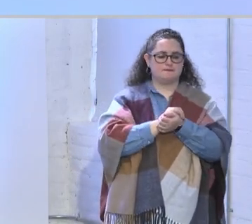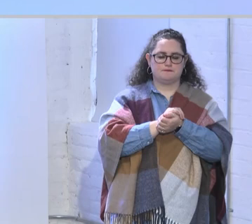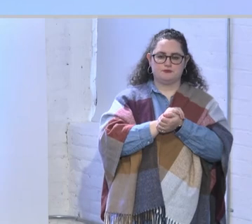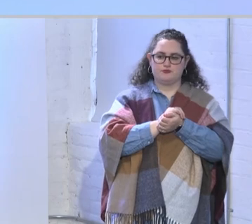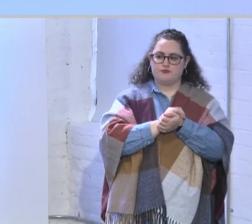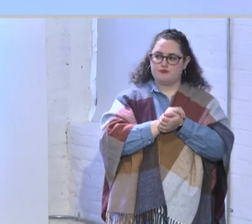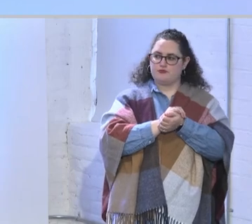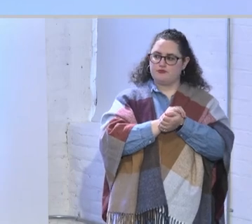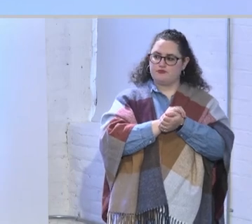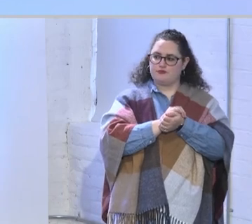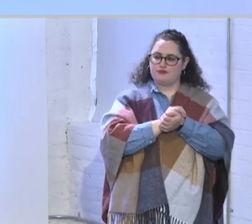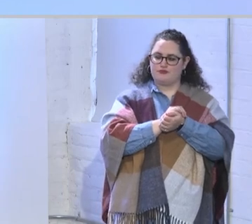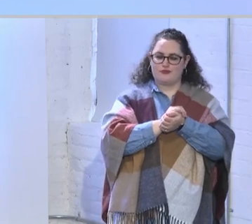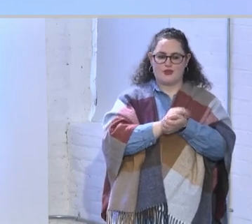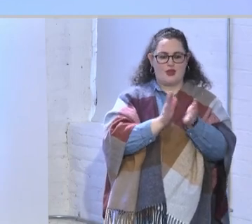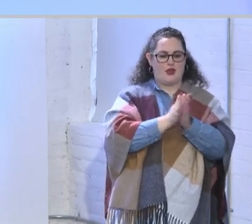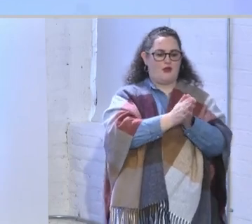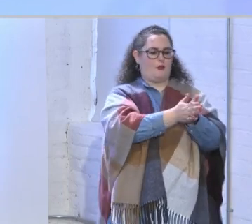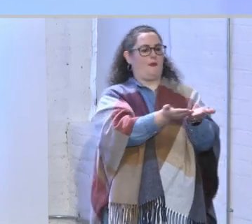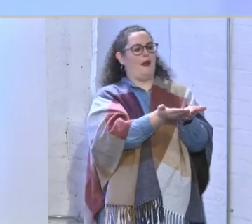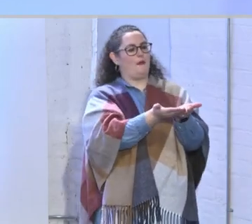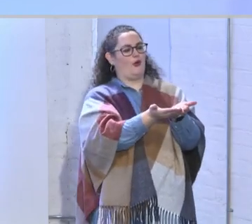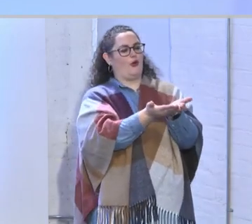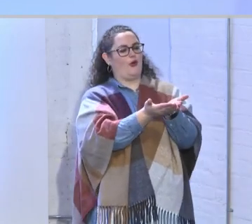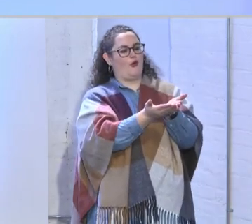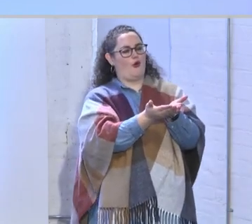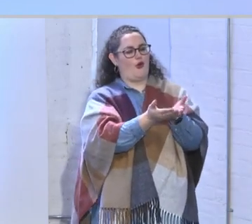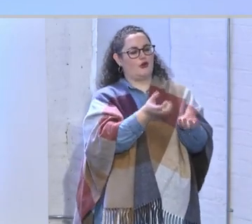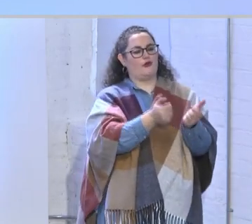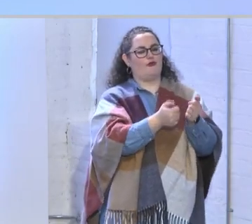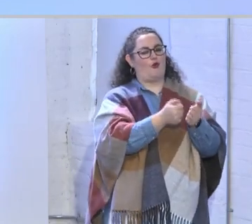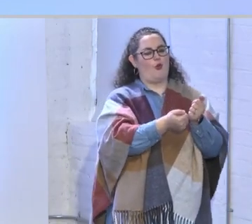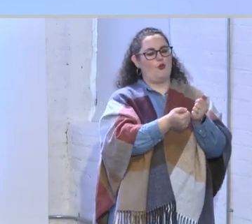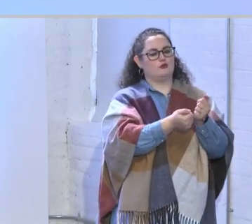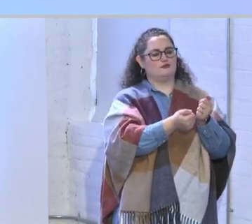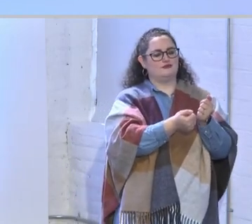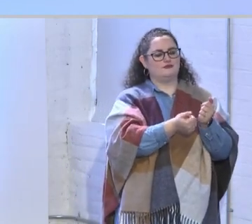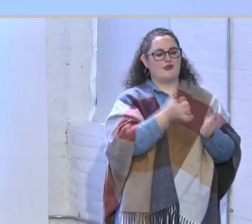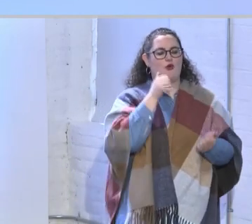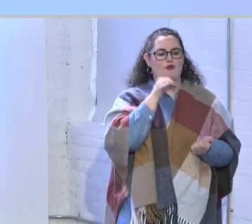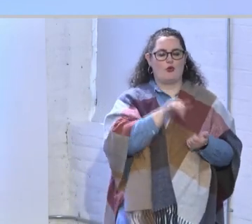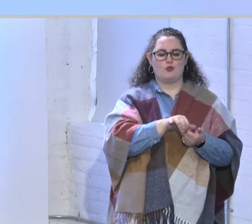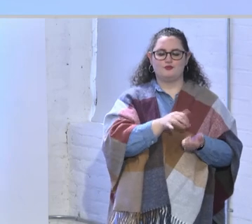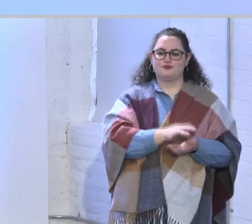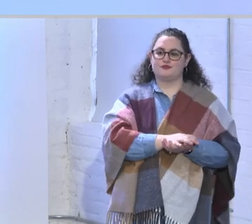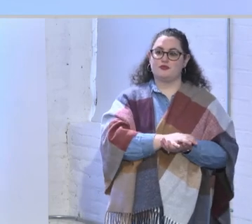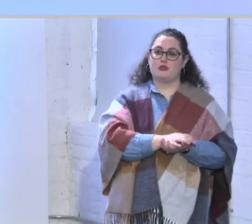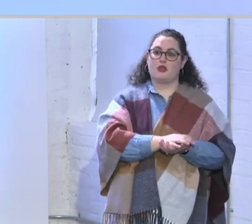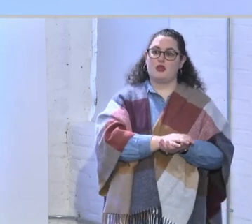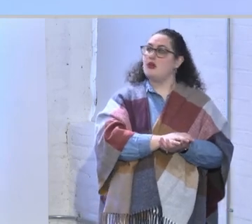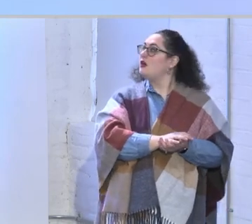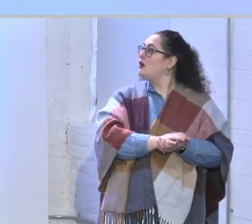there or turn on your phone or find it wherever you're going to find it, God